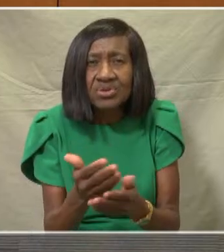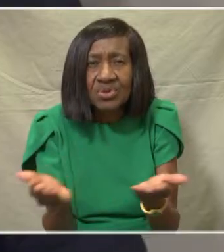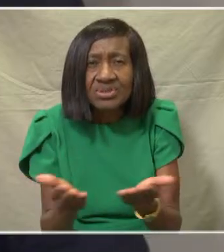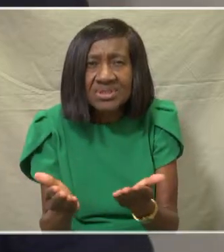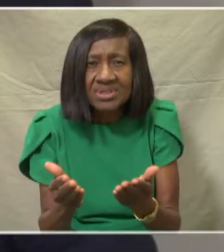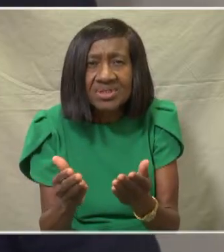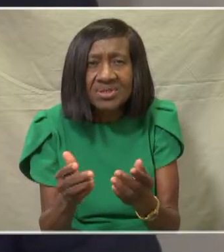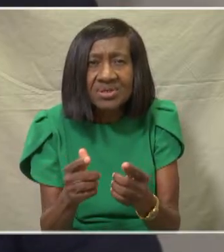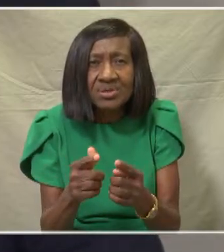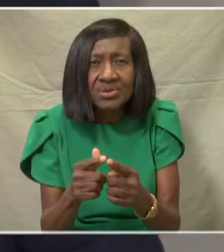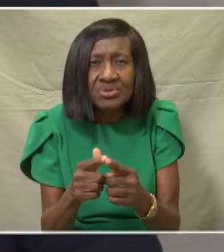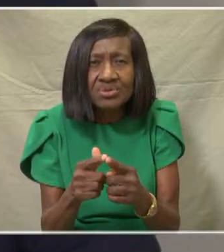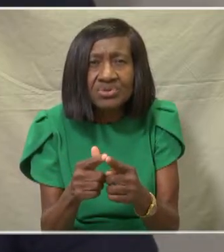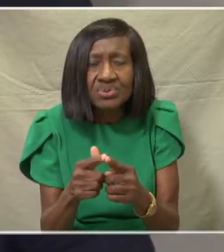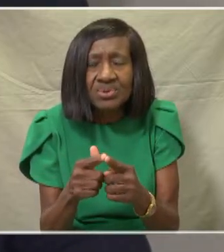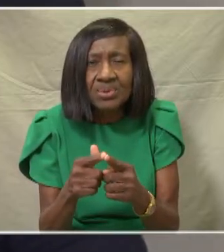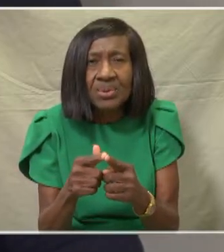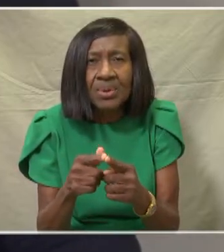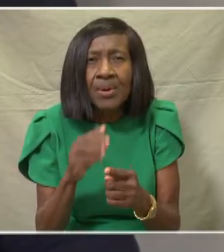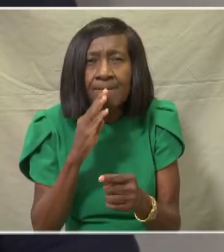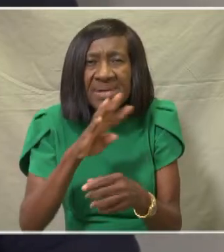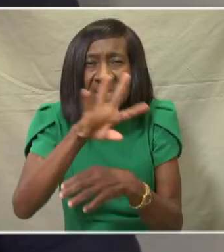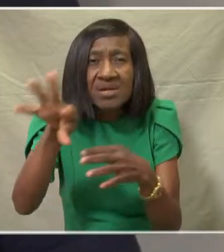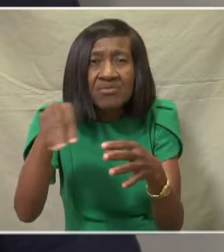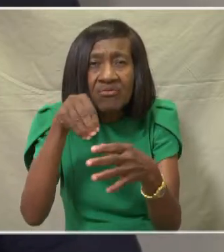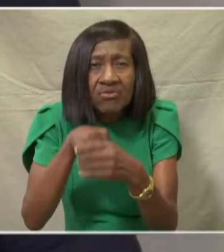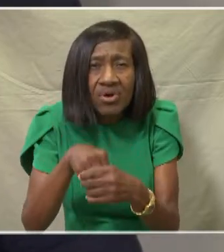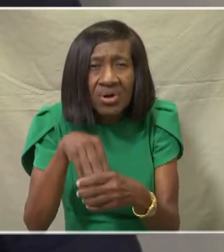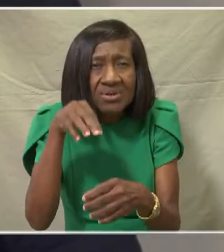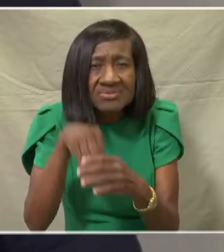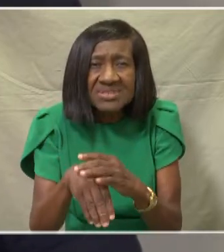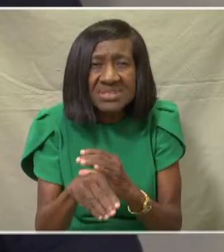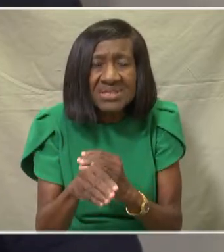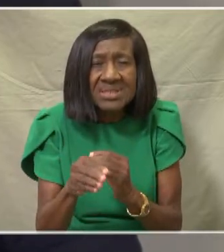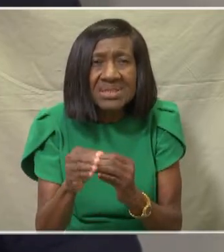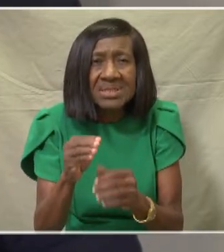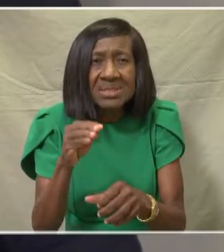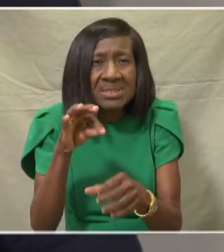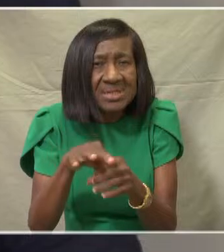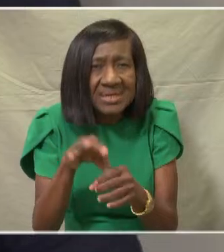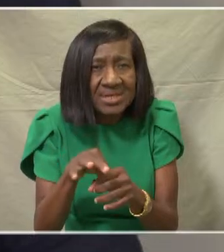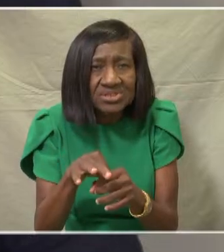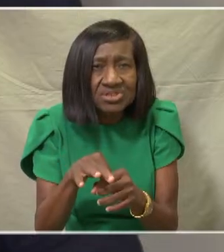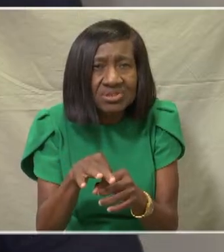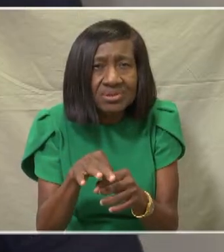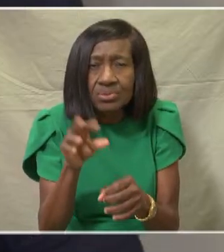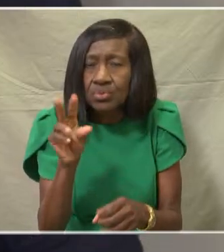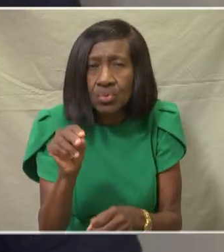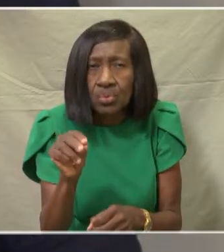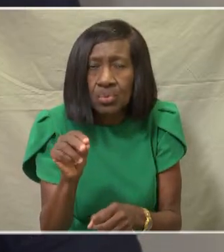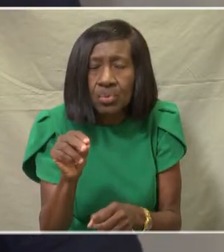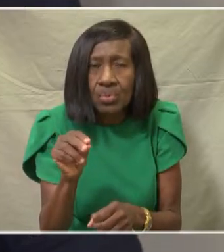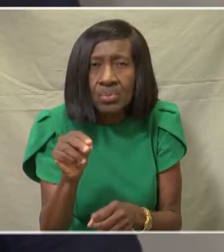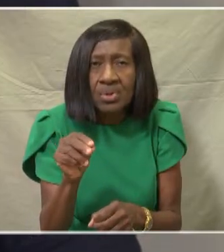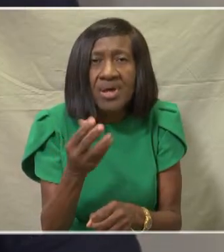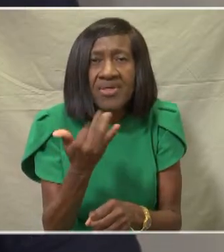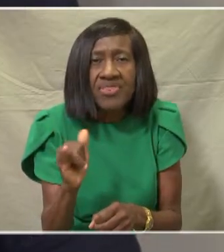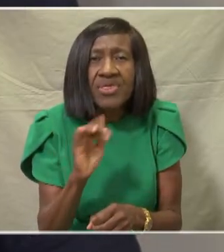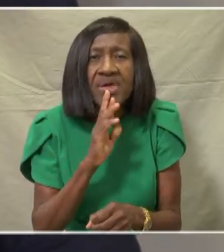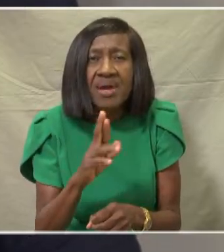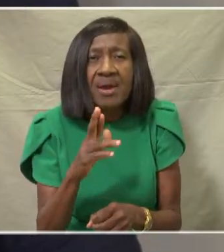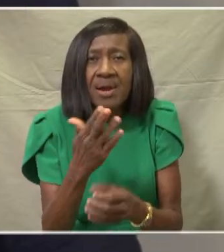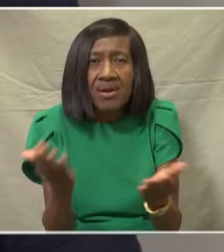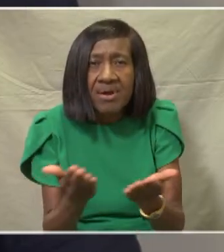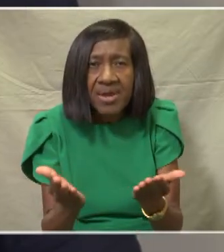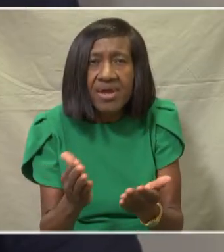with the election in any way. It is called an election observation mission. Yeah. That is the most important word, I think, of